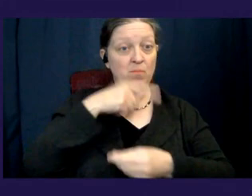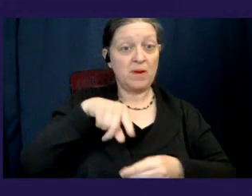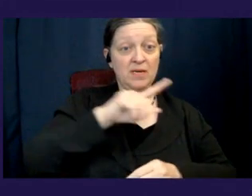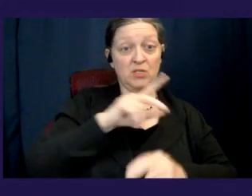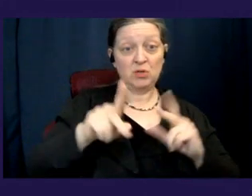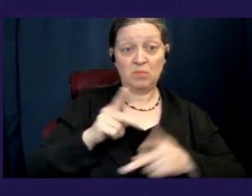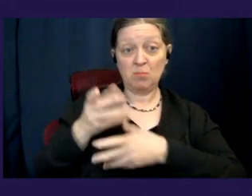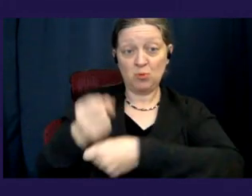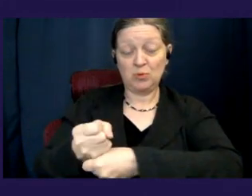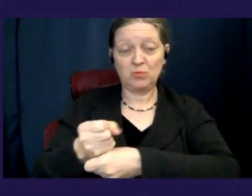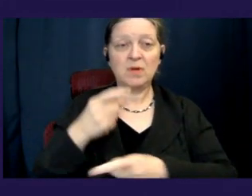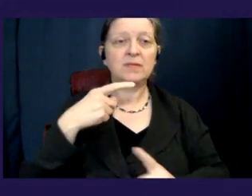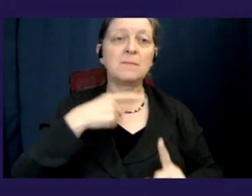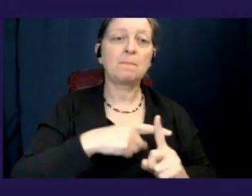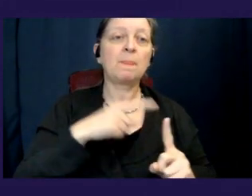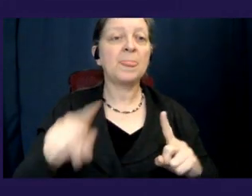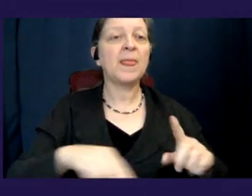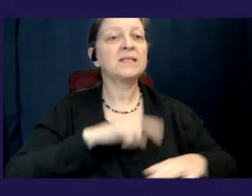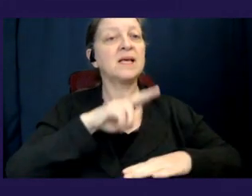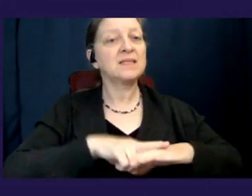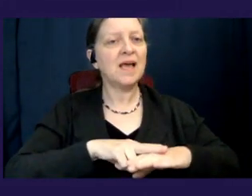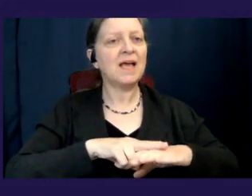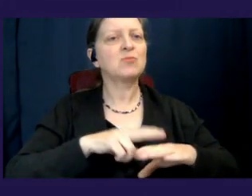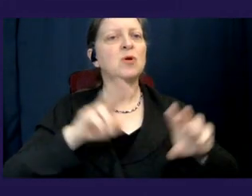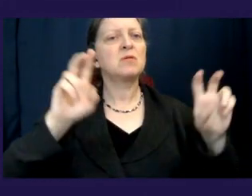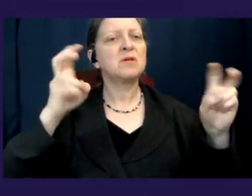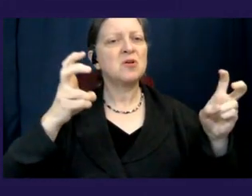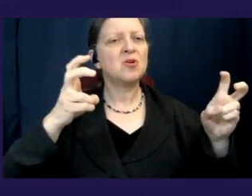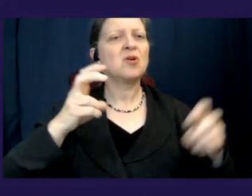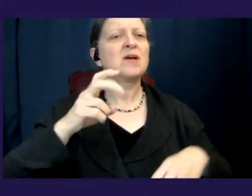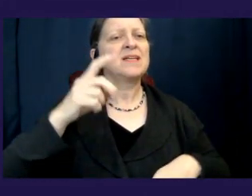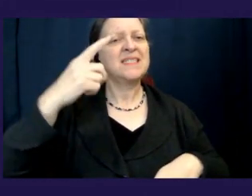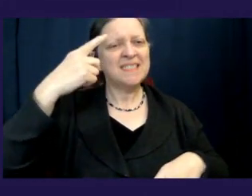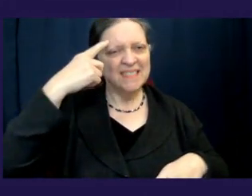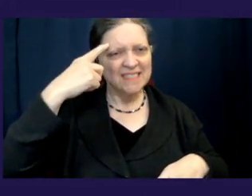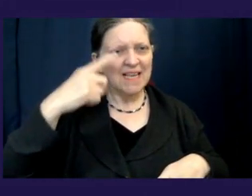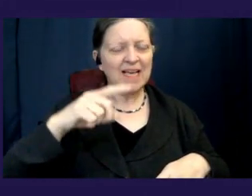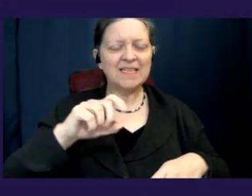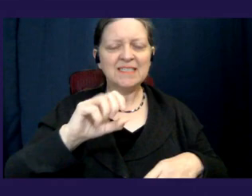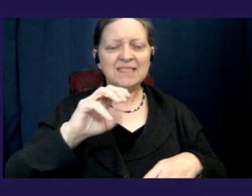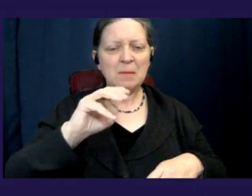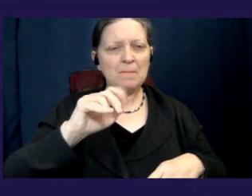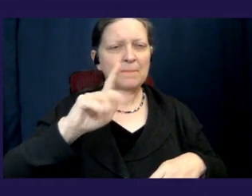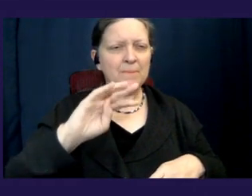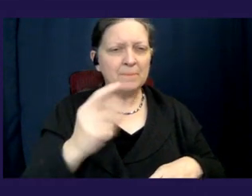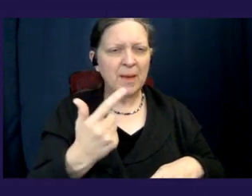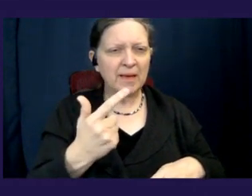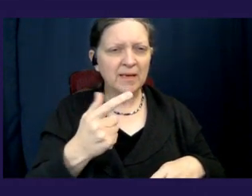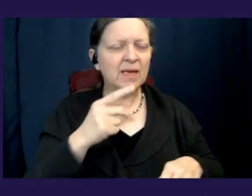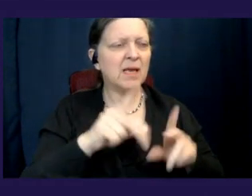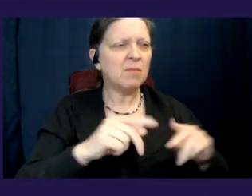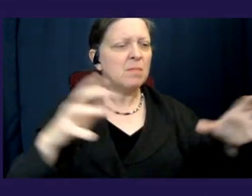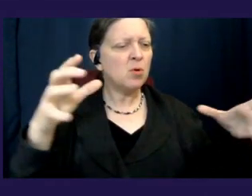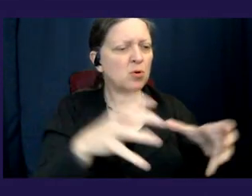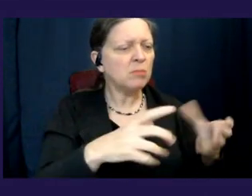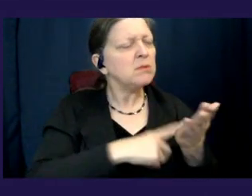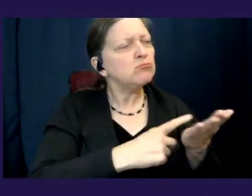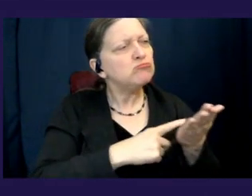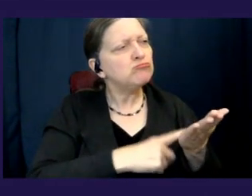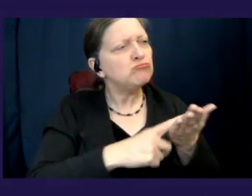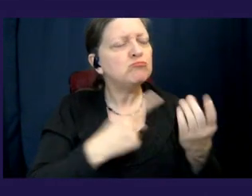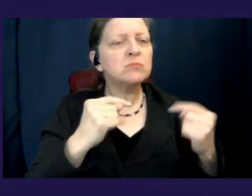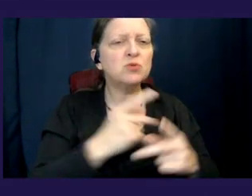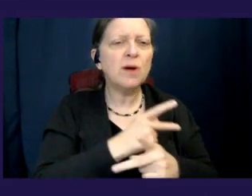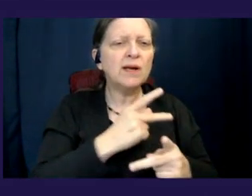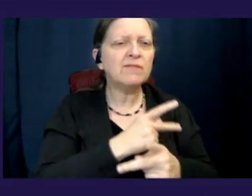collective sense-making process that happens as people come together to try to resolve ambiguity and uncertainty. I think we don't necessarily need to